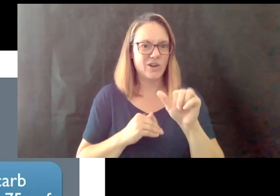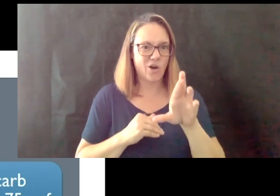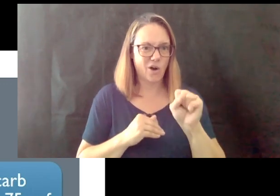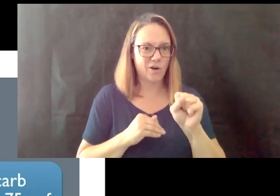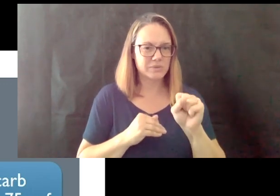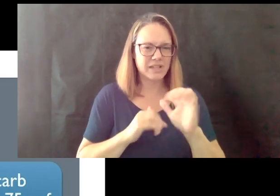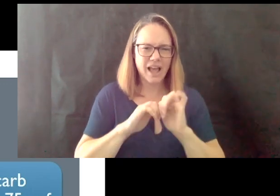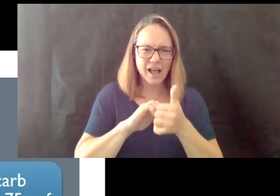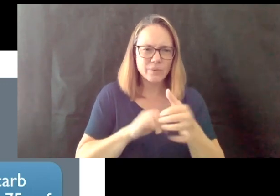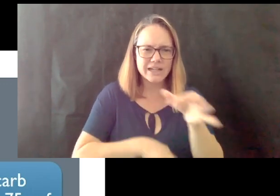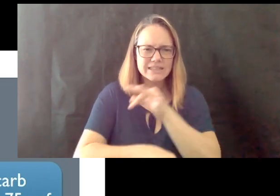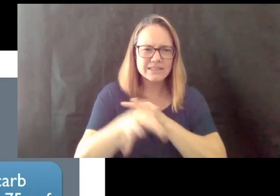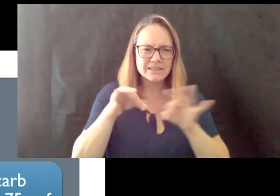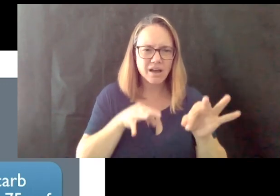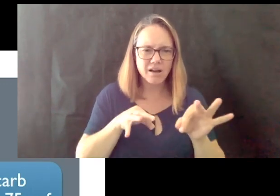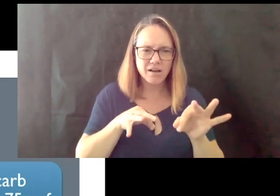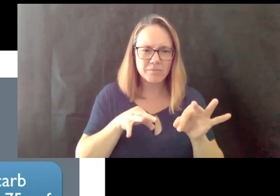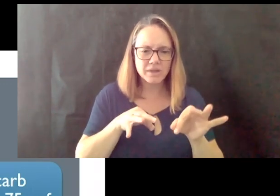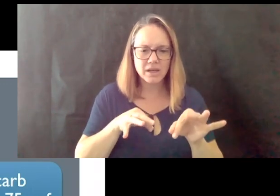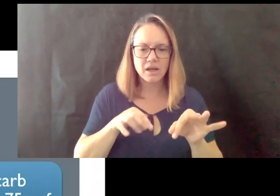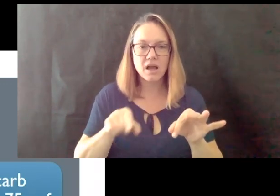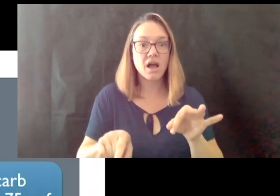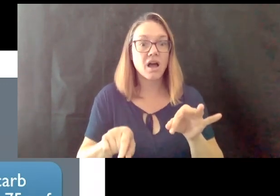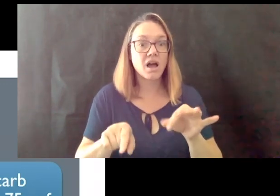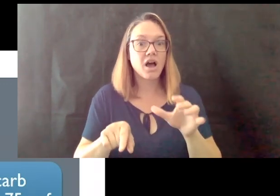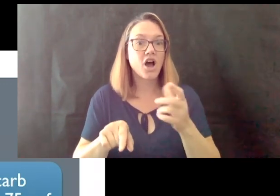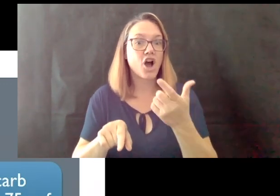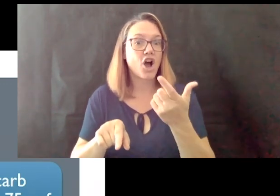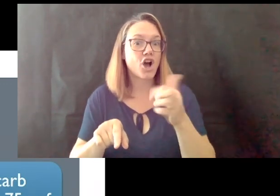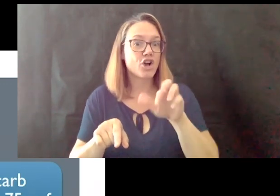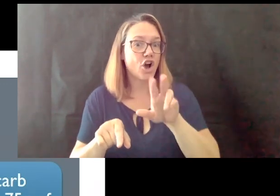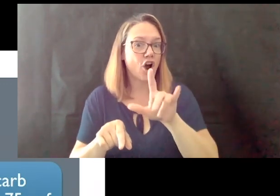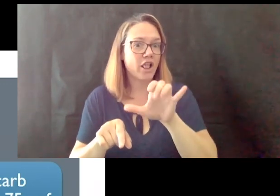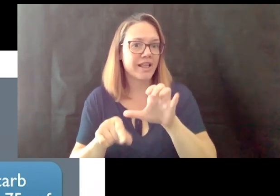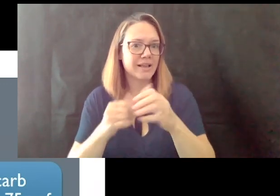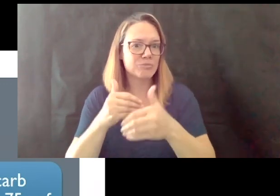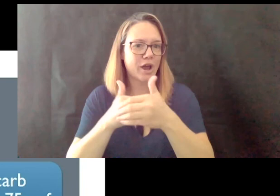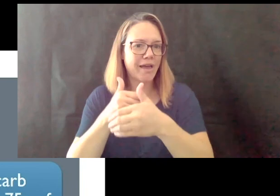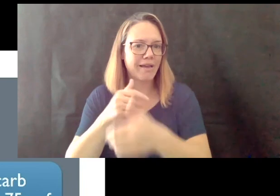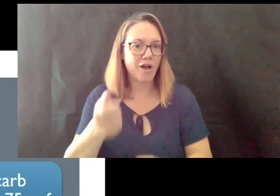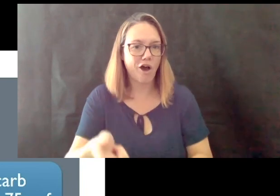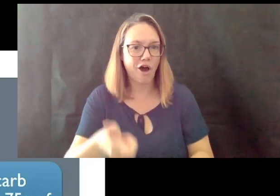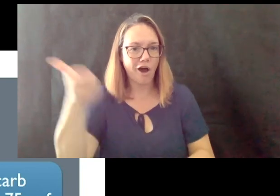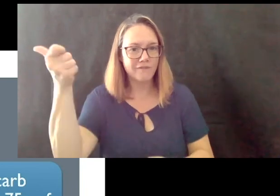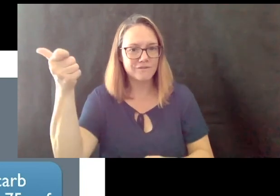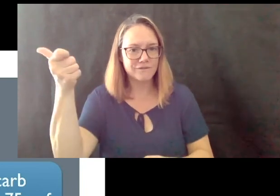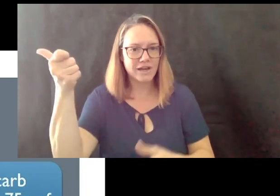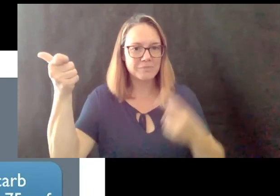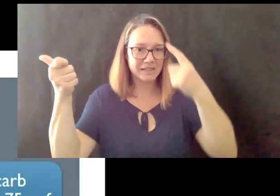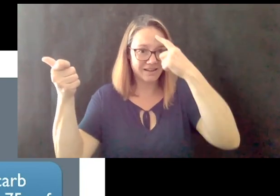carbs here. What kind of substitutions can I make? I'm going to have to eliminate this garlic bread because